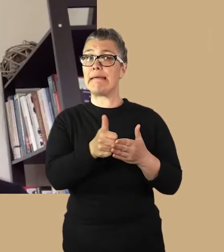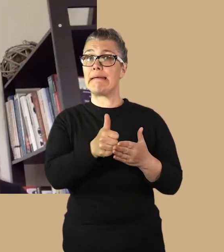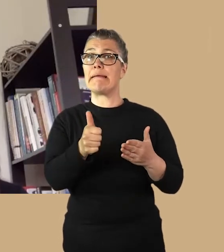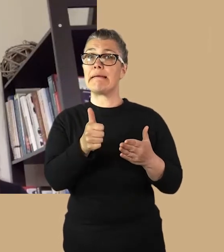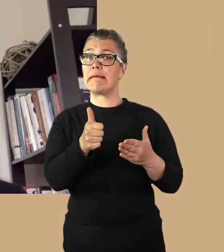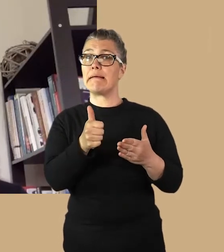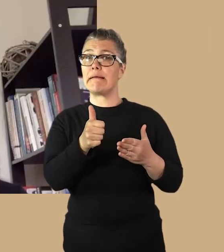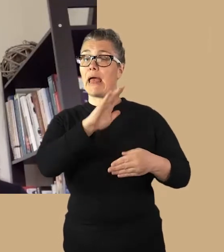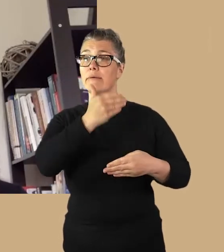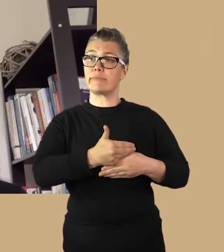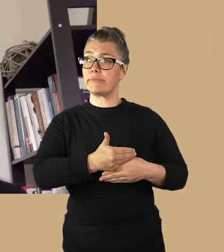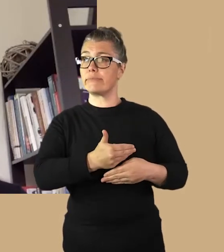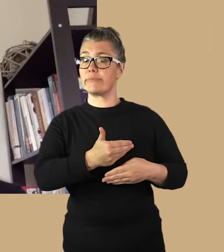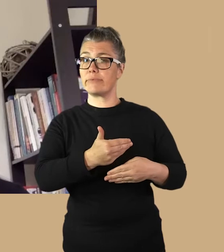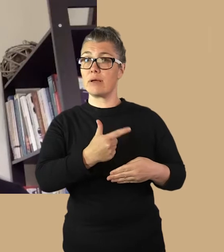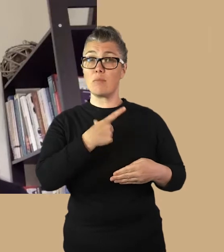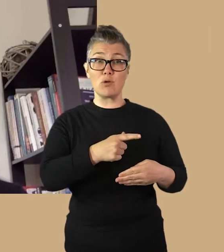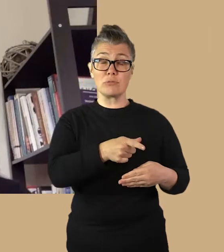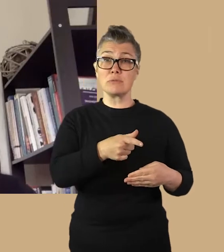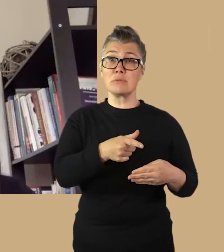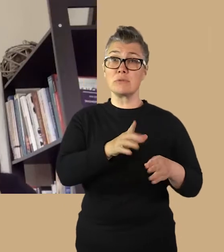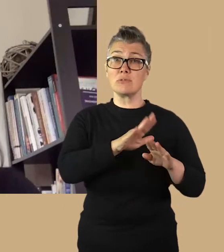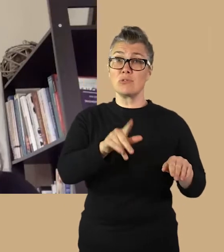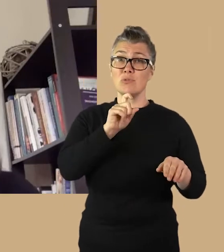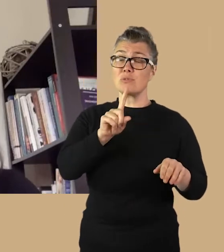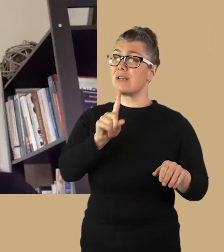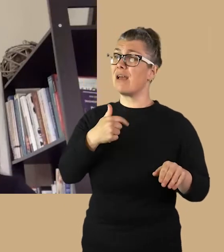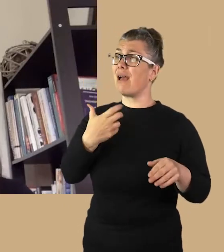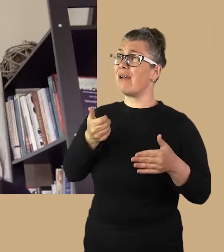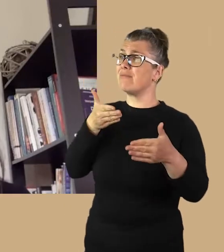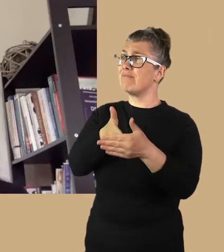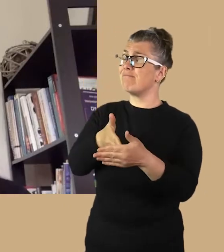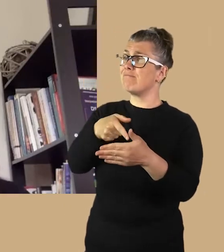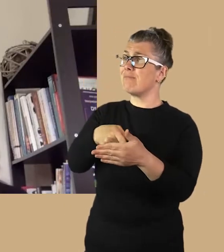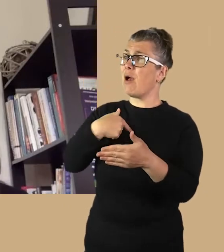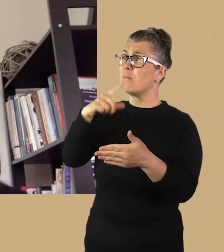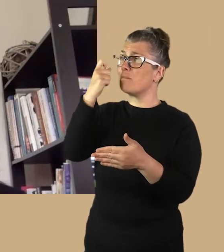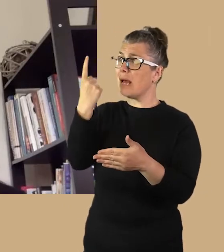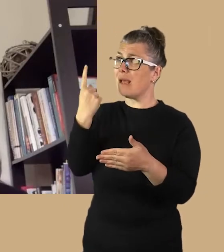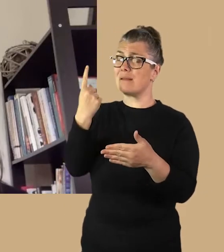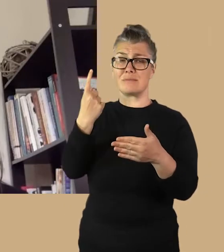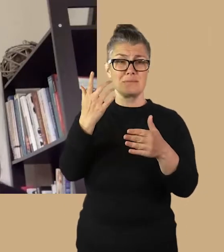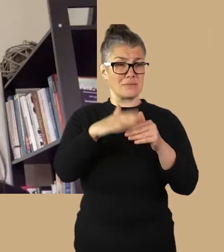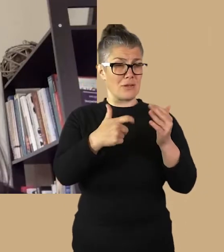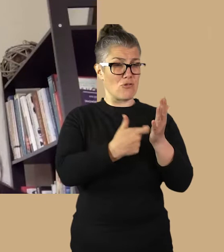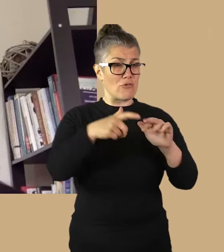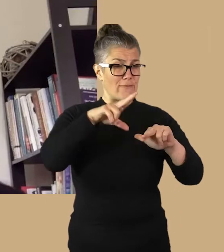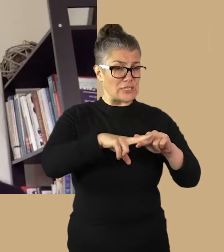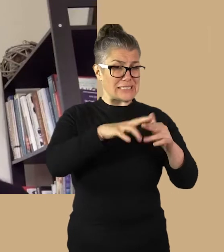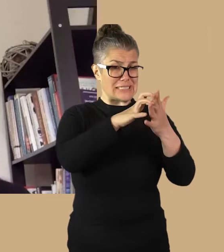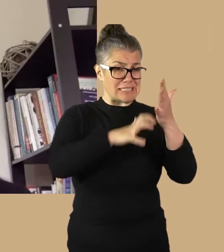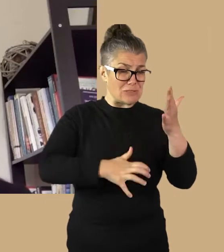them unknowingly, because when the kids will say that, you know, I'm going through this barrier, I'm not understanding, say,